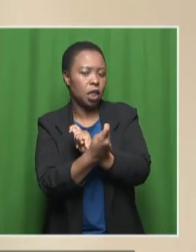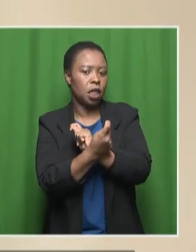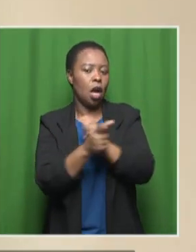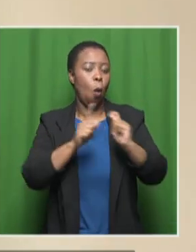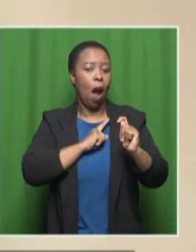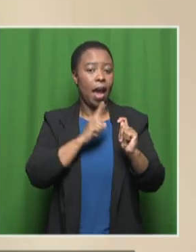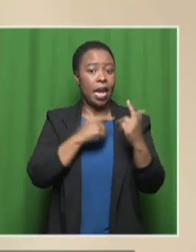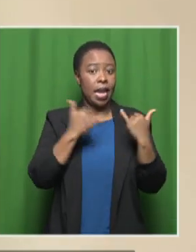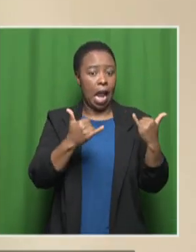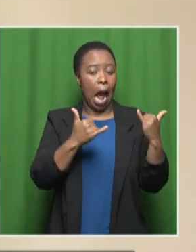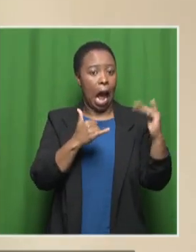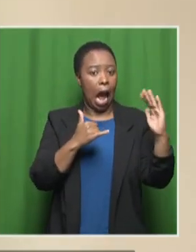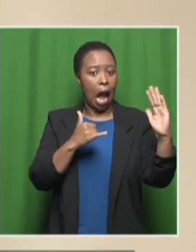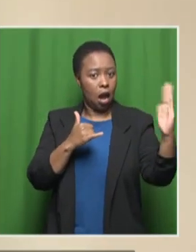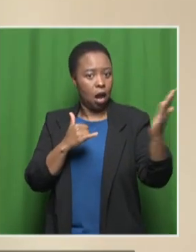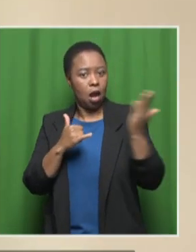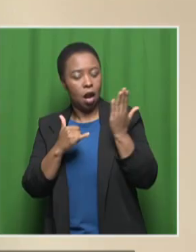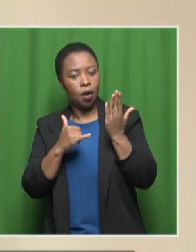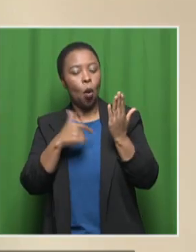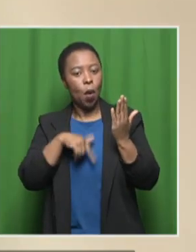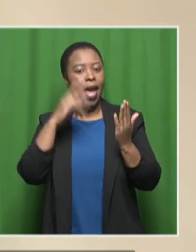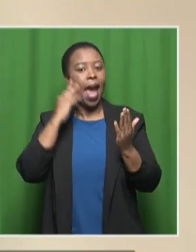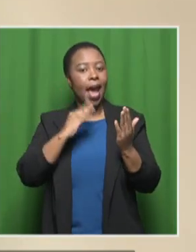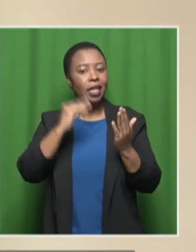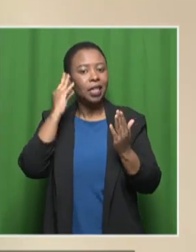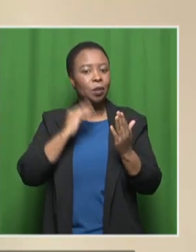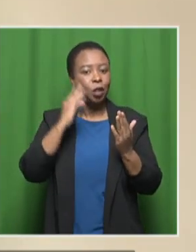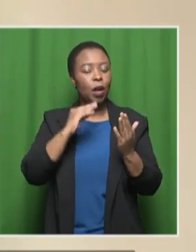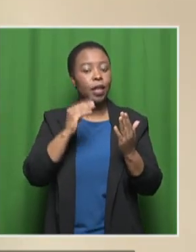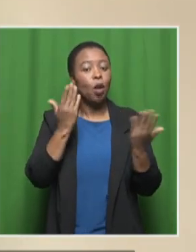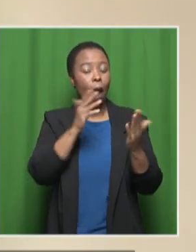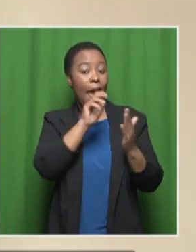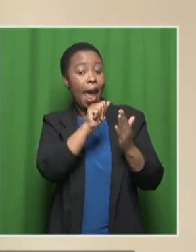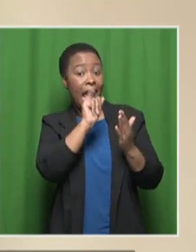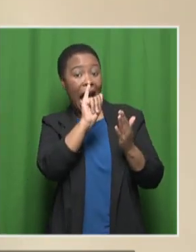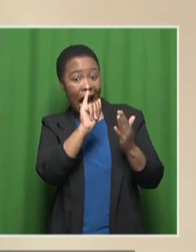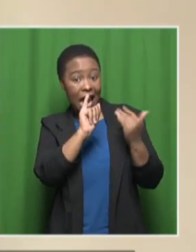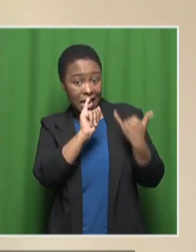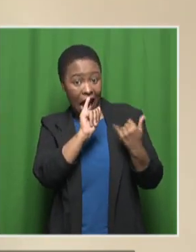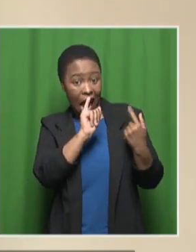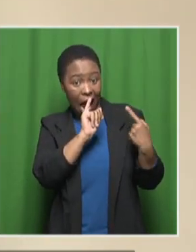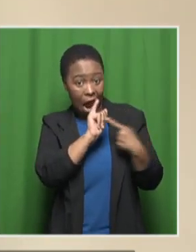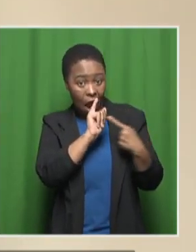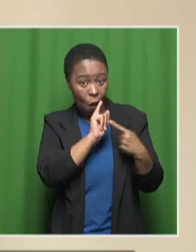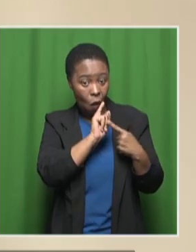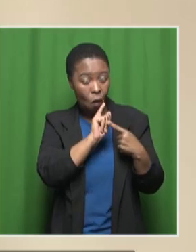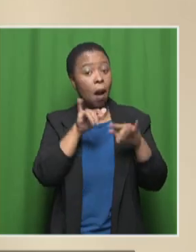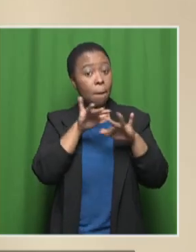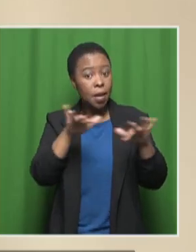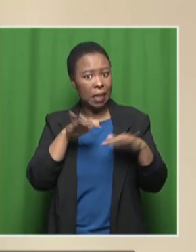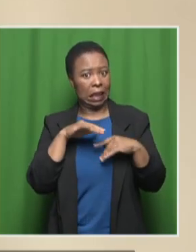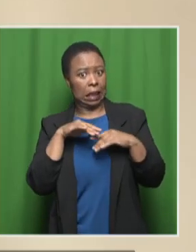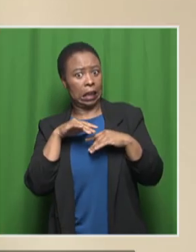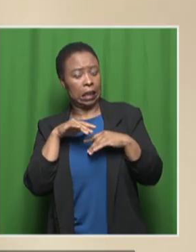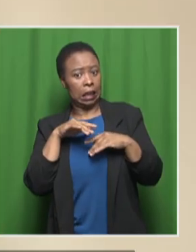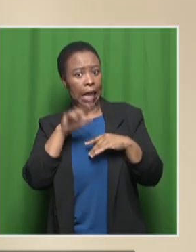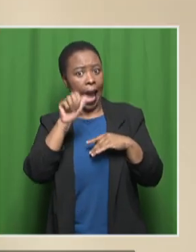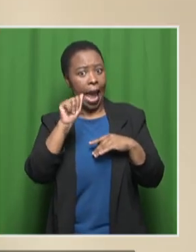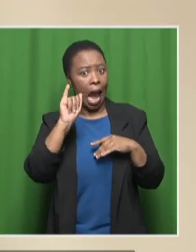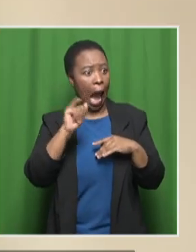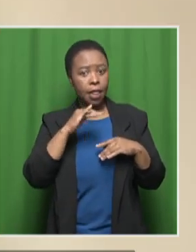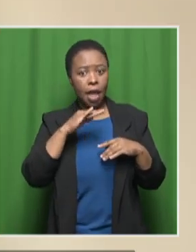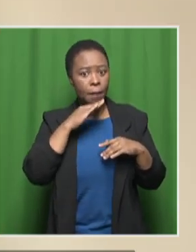that society experiences, and AI is certainly that. Obviously, people are fearful; they're afraid. What does that mean